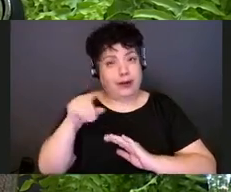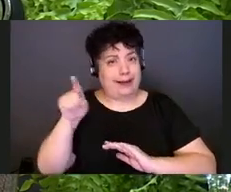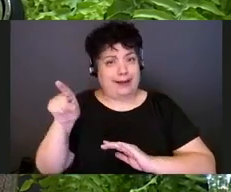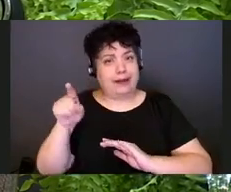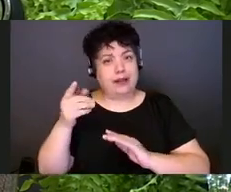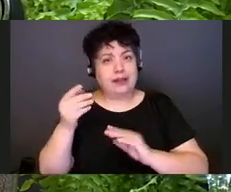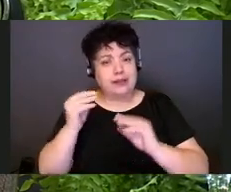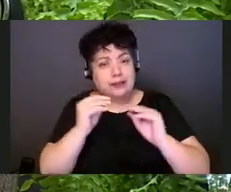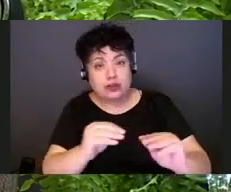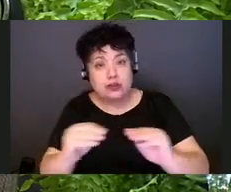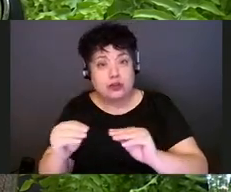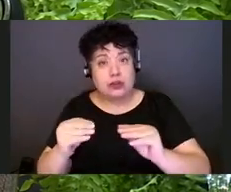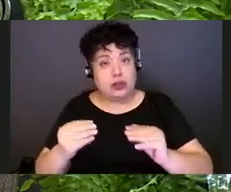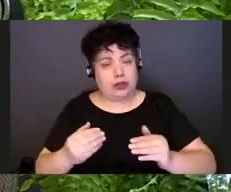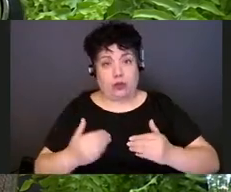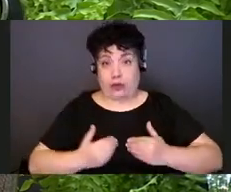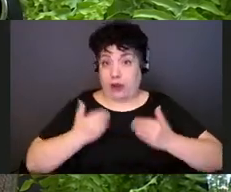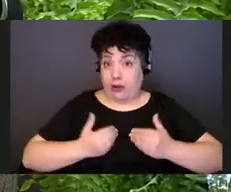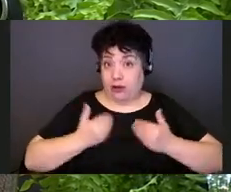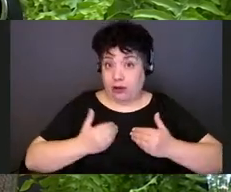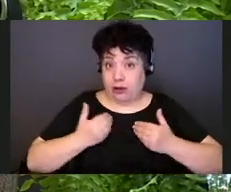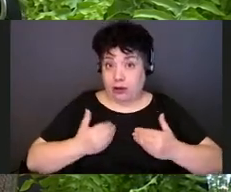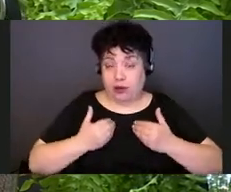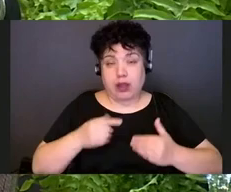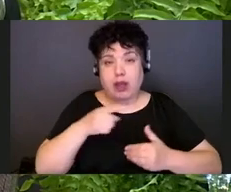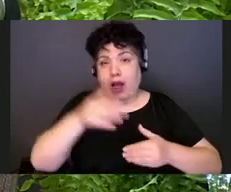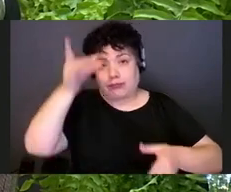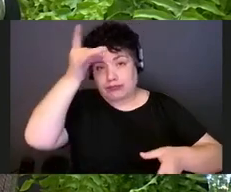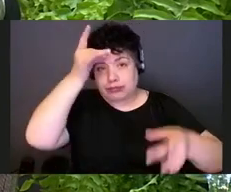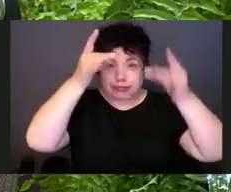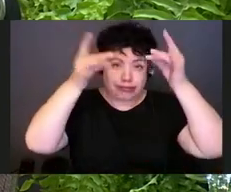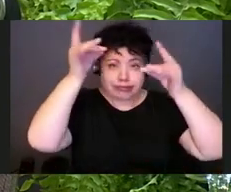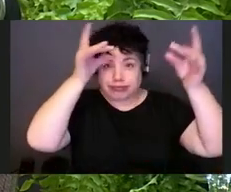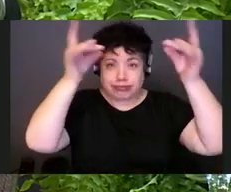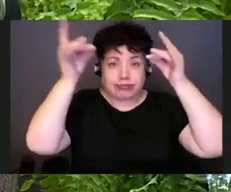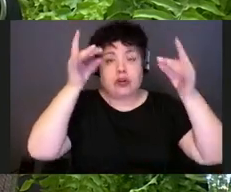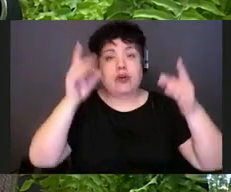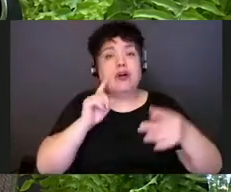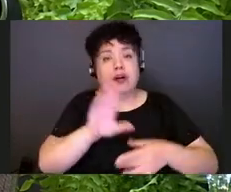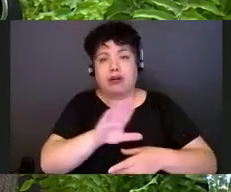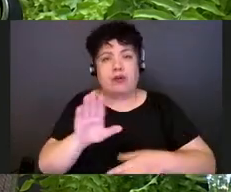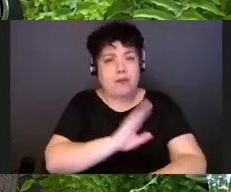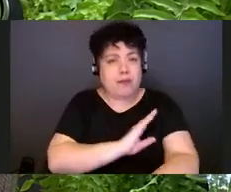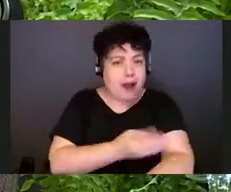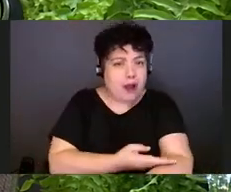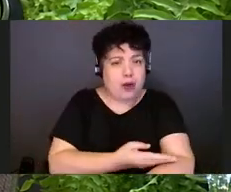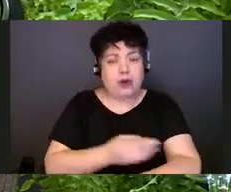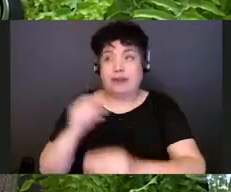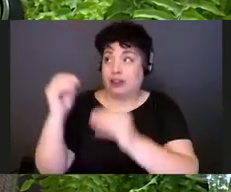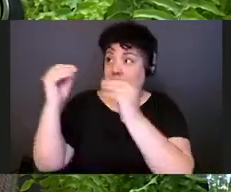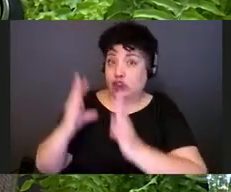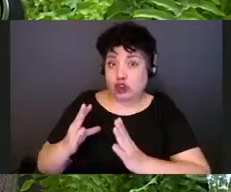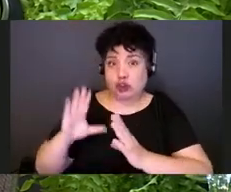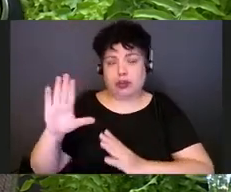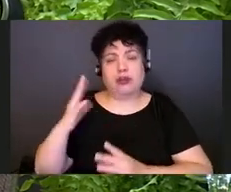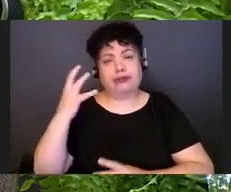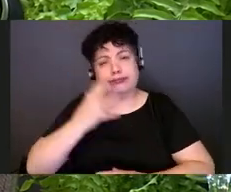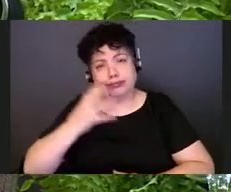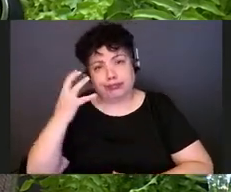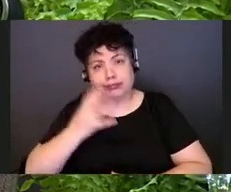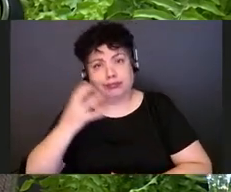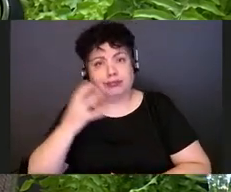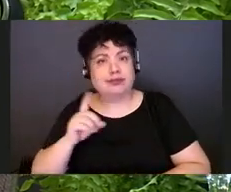You are a young person, so the power is enormous. Yeah. So you can imagine that